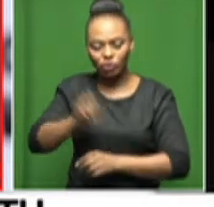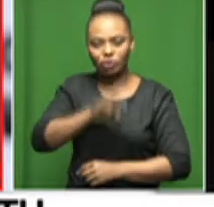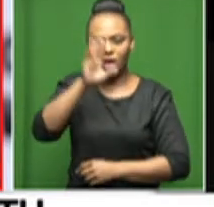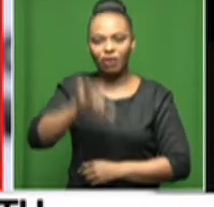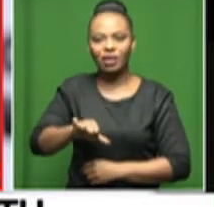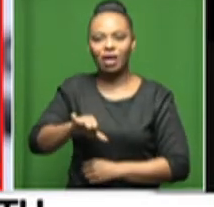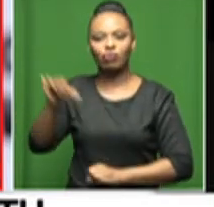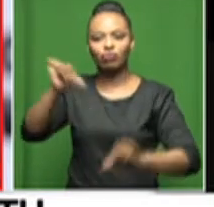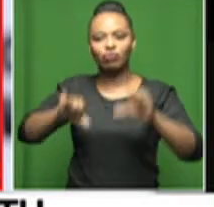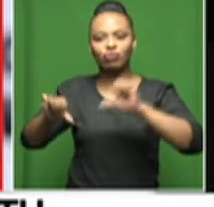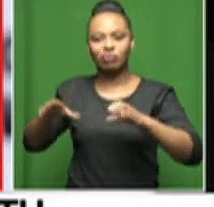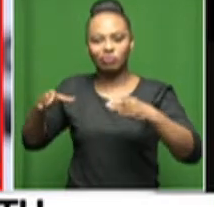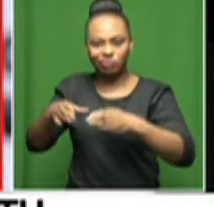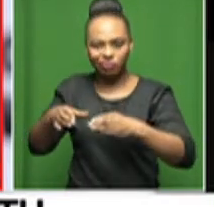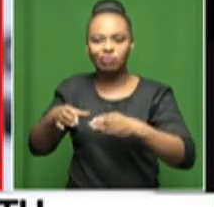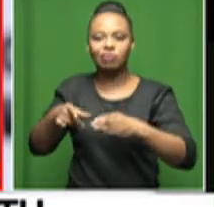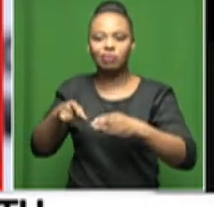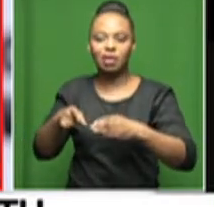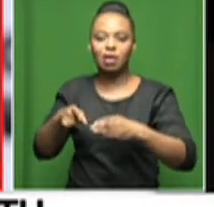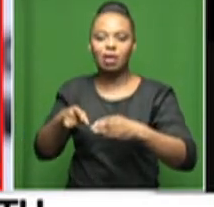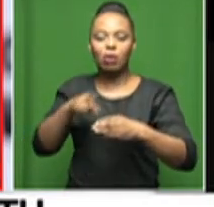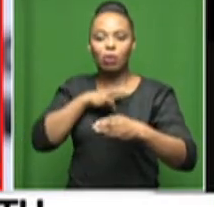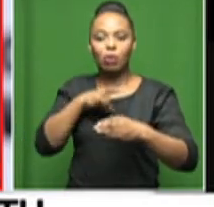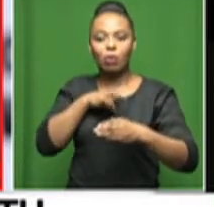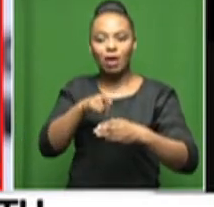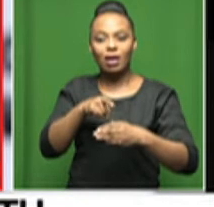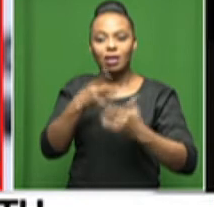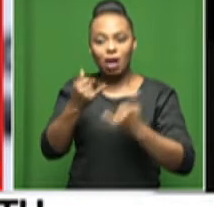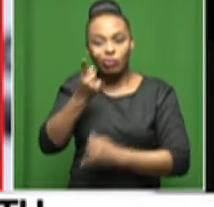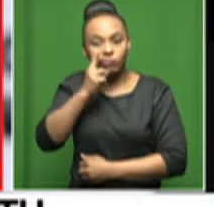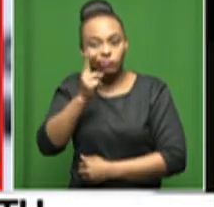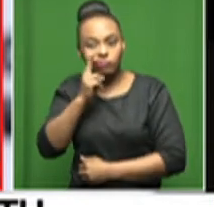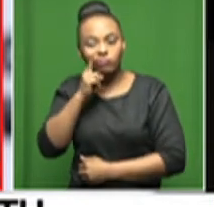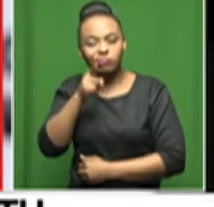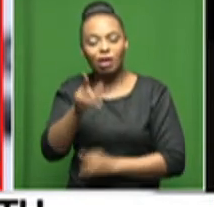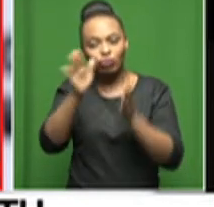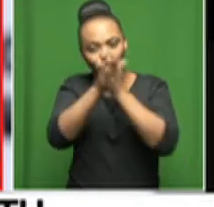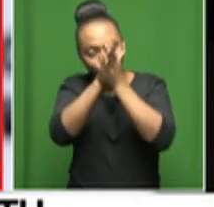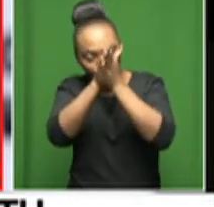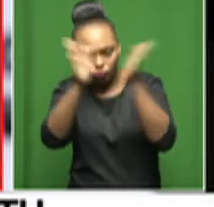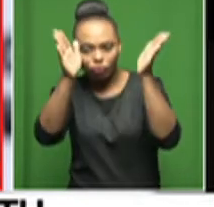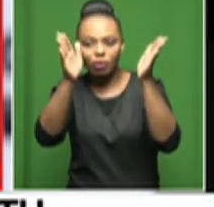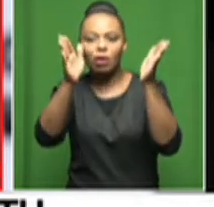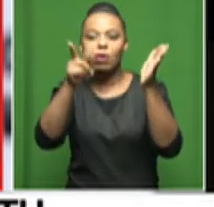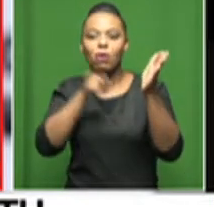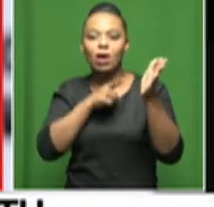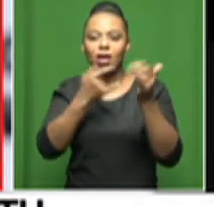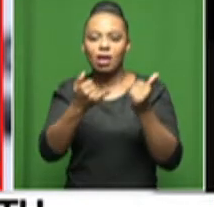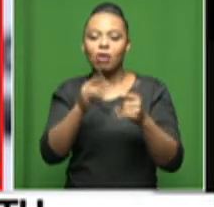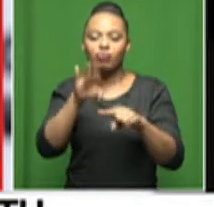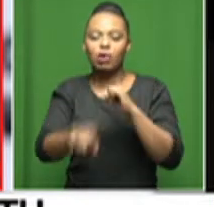wild type virus was dominant, and the results of the trial revealed that the vaccine was